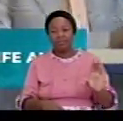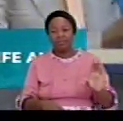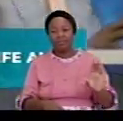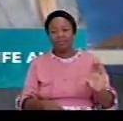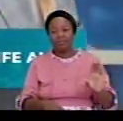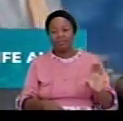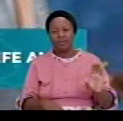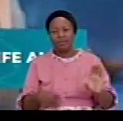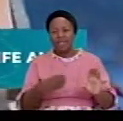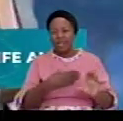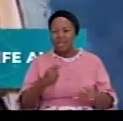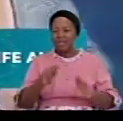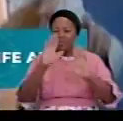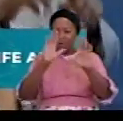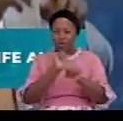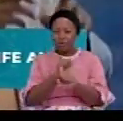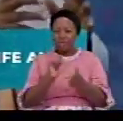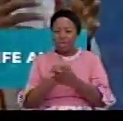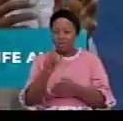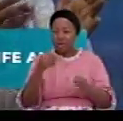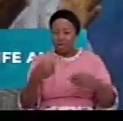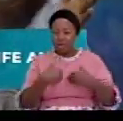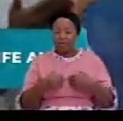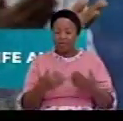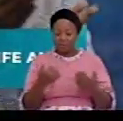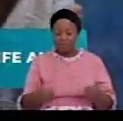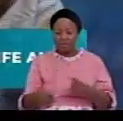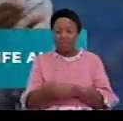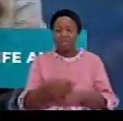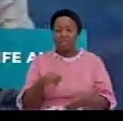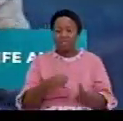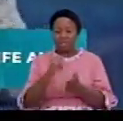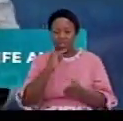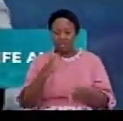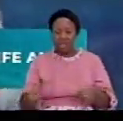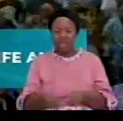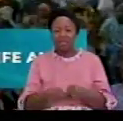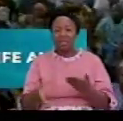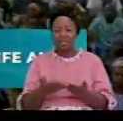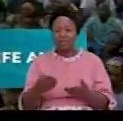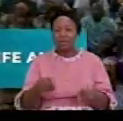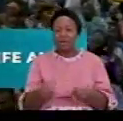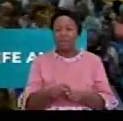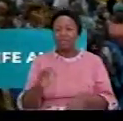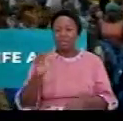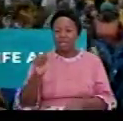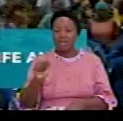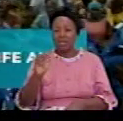And the miracle you're having today, as simple as A, B, C.